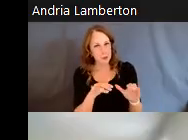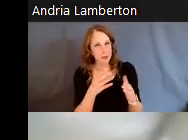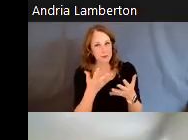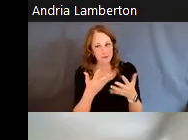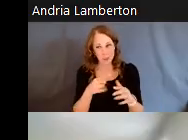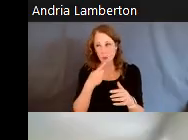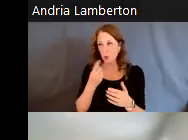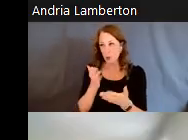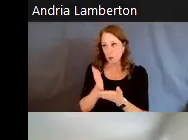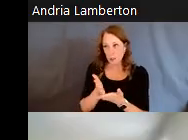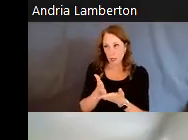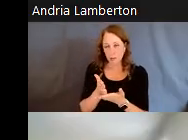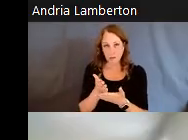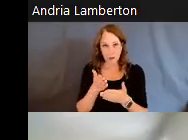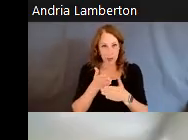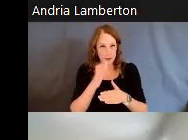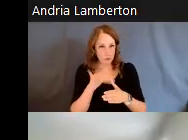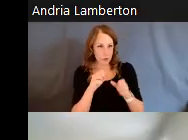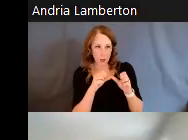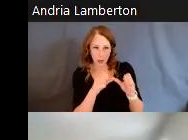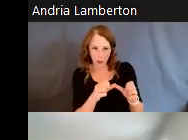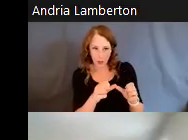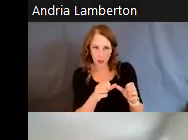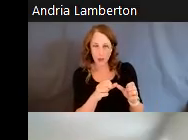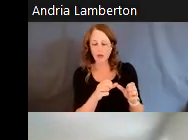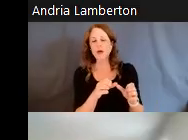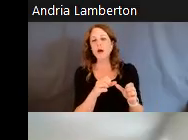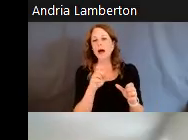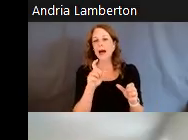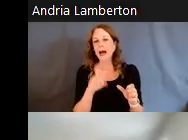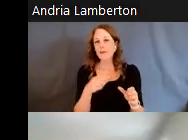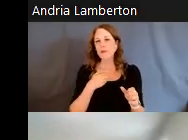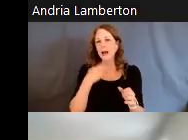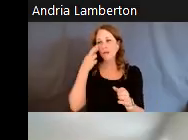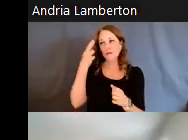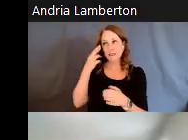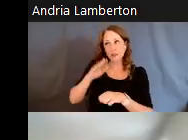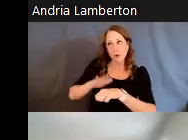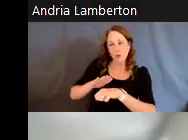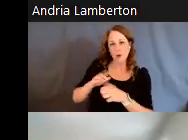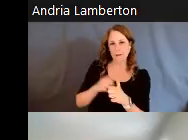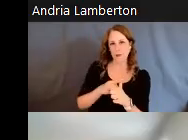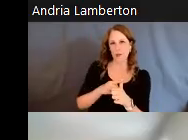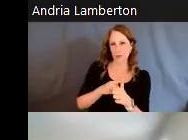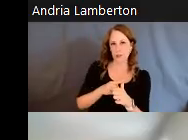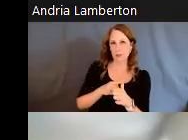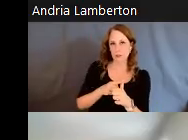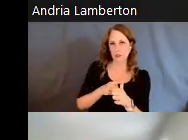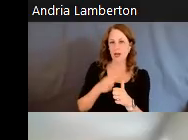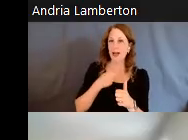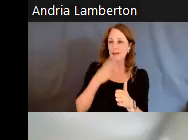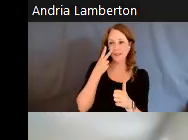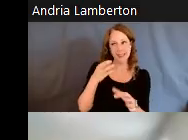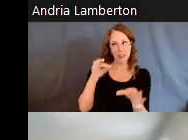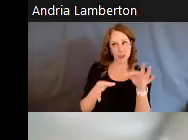told to stop. There does have to be a reasonable warning or request to stop. And I have seen judges